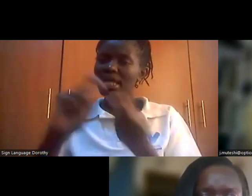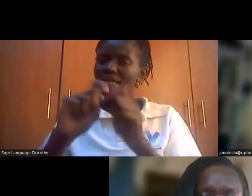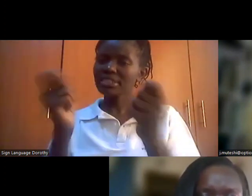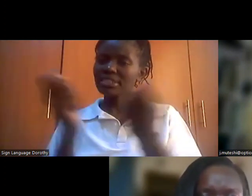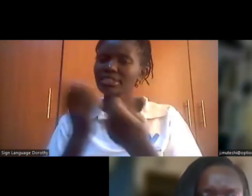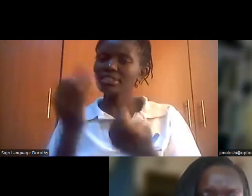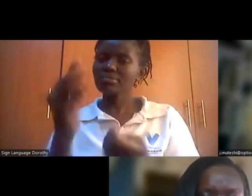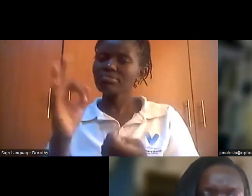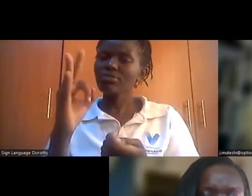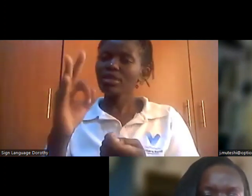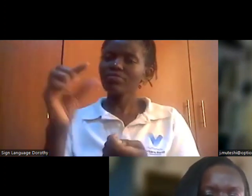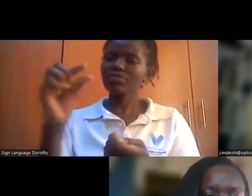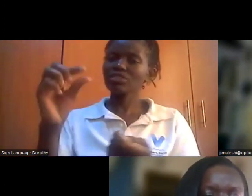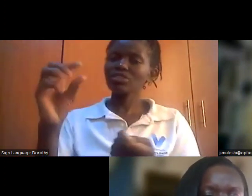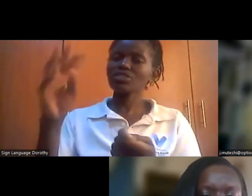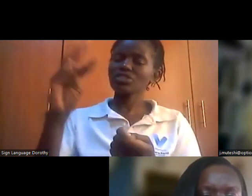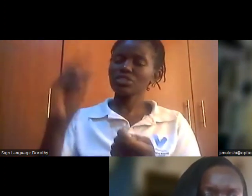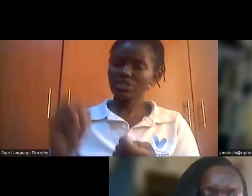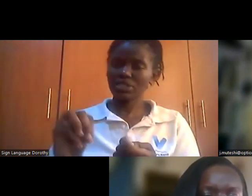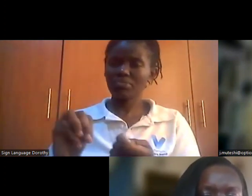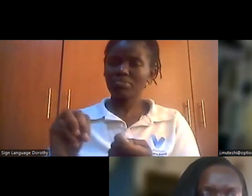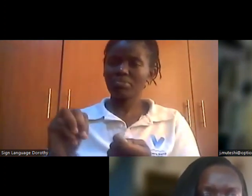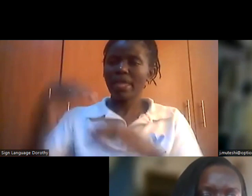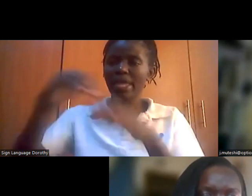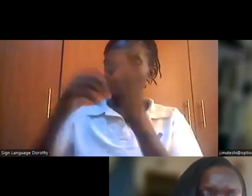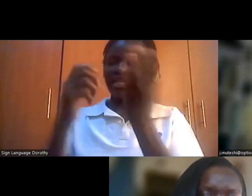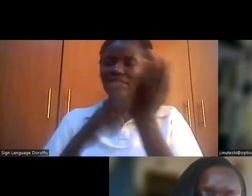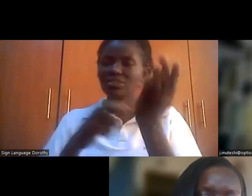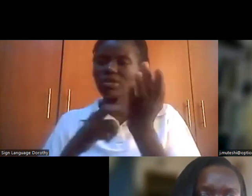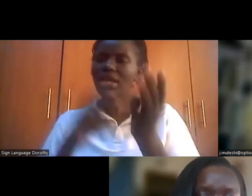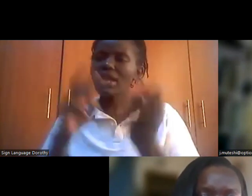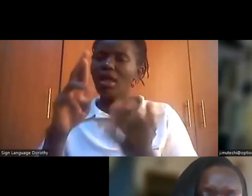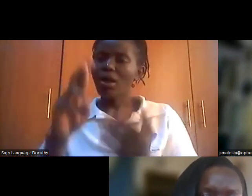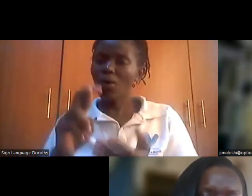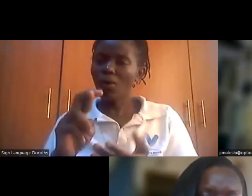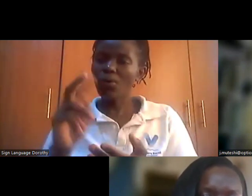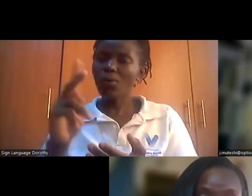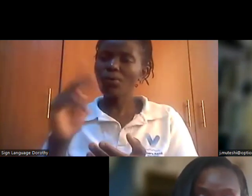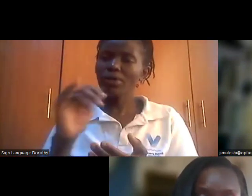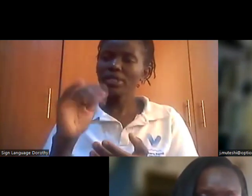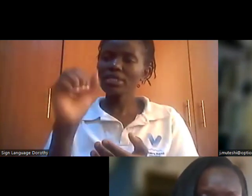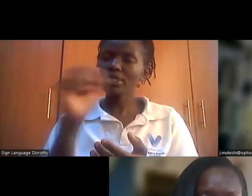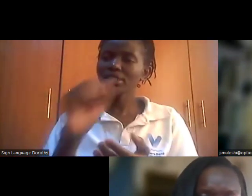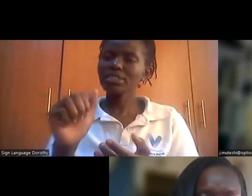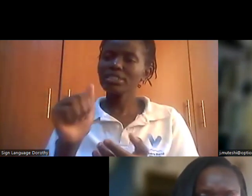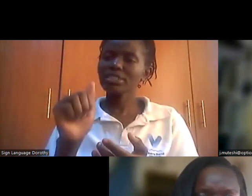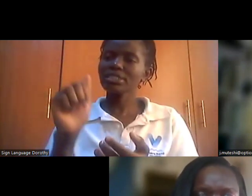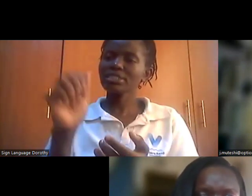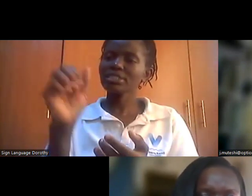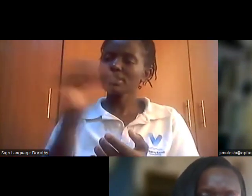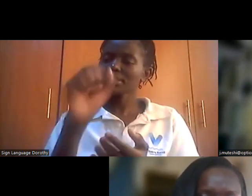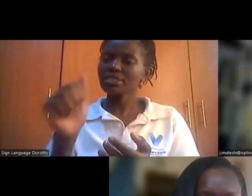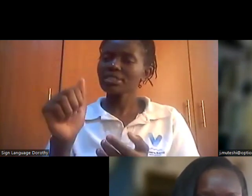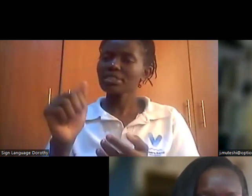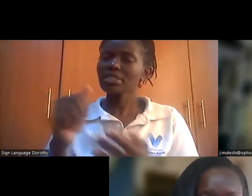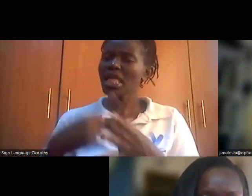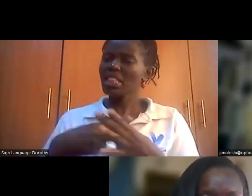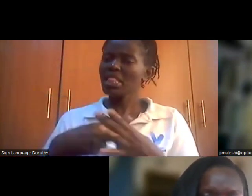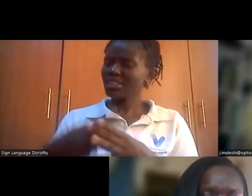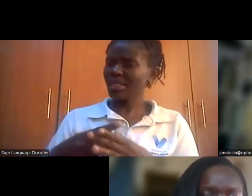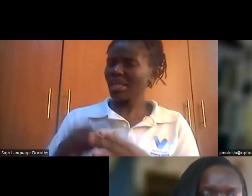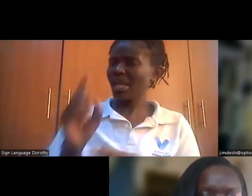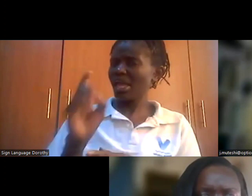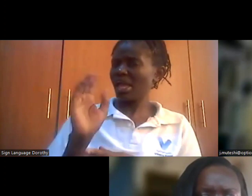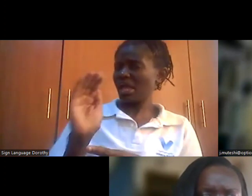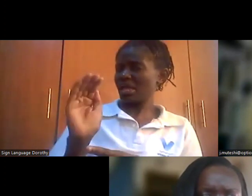or Kisasa. And we would be asking ourselves, why are they performing this Kisasa or Kiswahili?